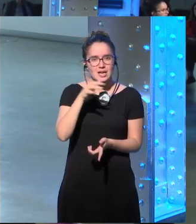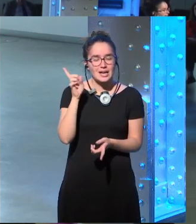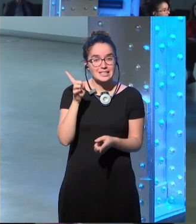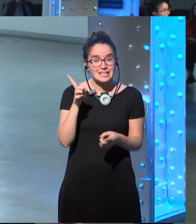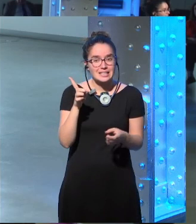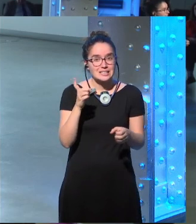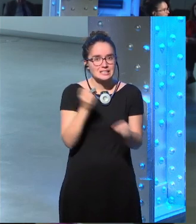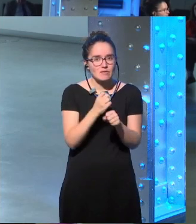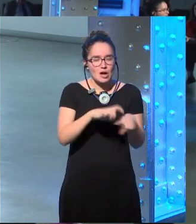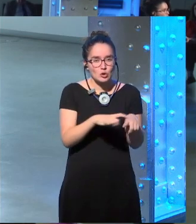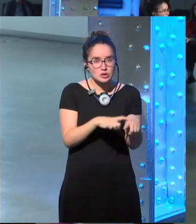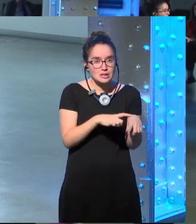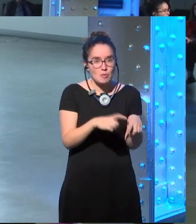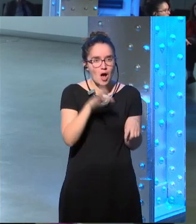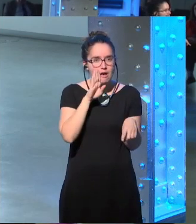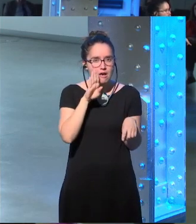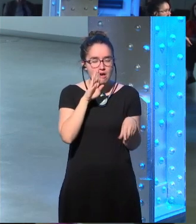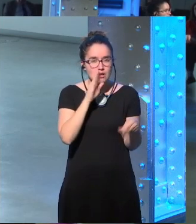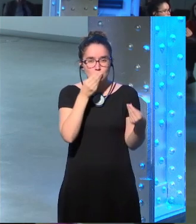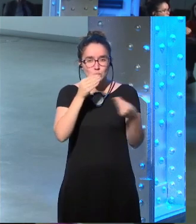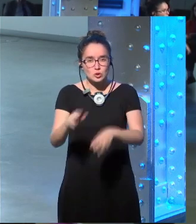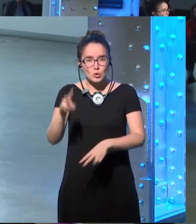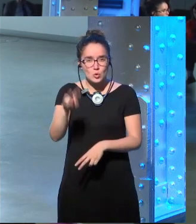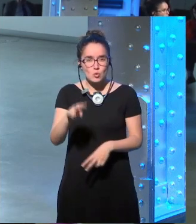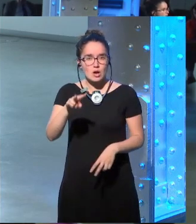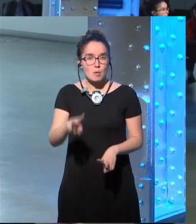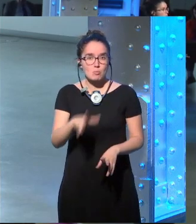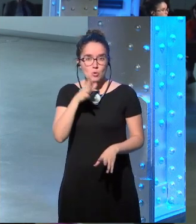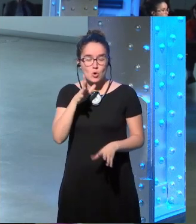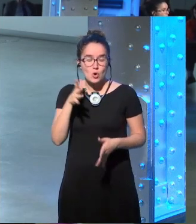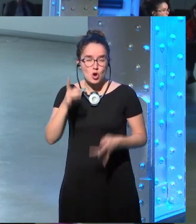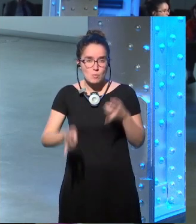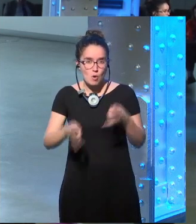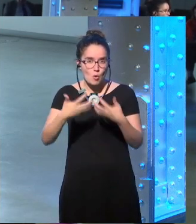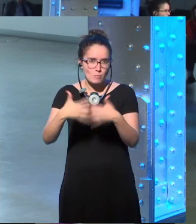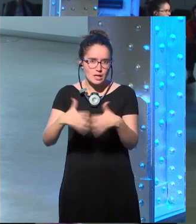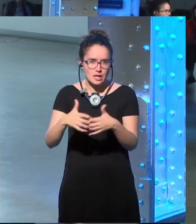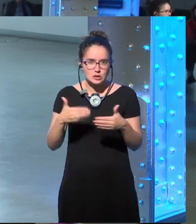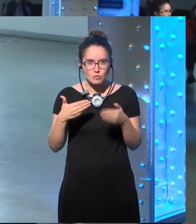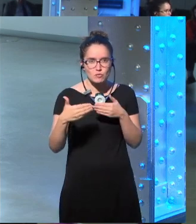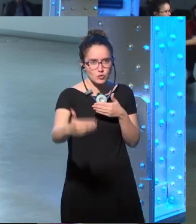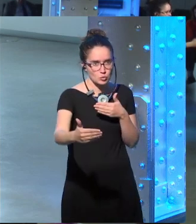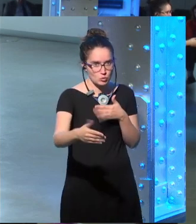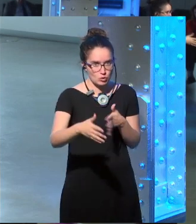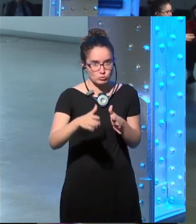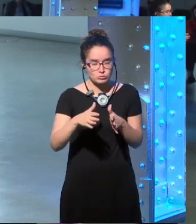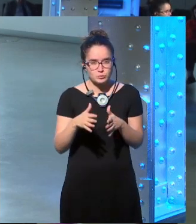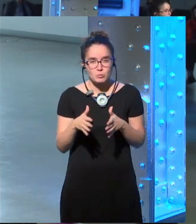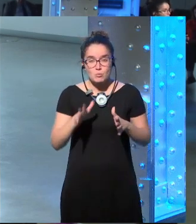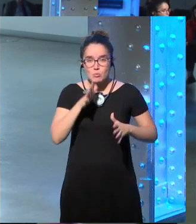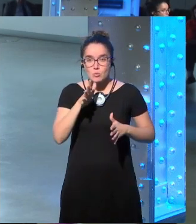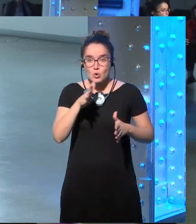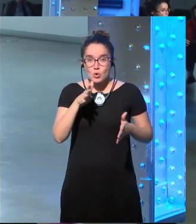be able to do this kind of creative work in decades time, because probably the evolution that we are now seeing, it will continue. So